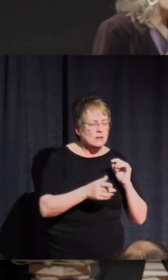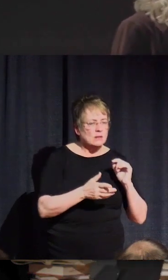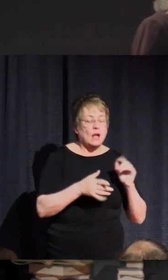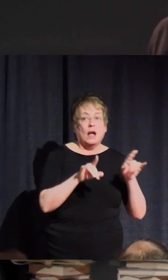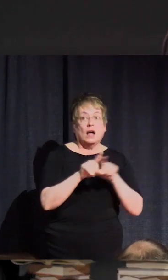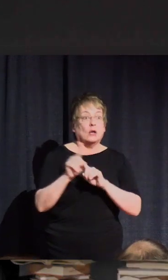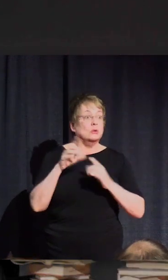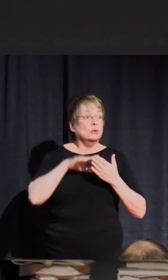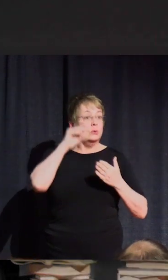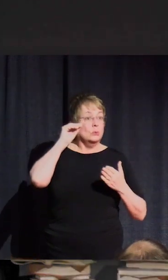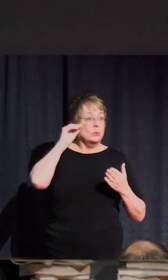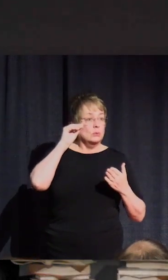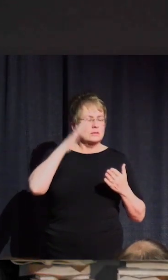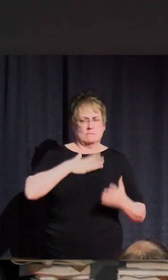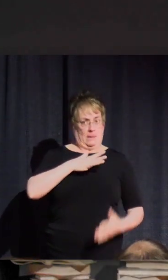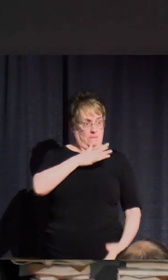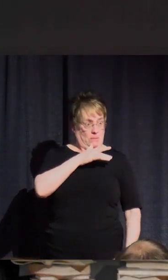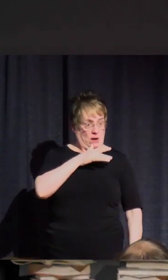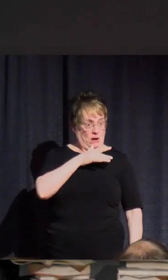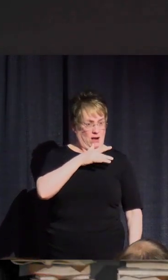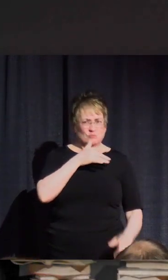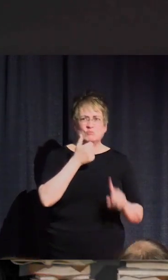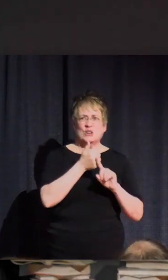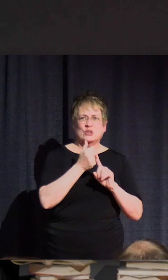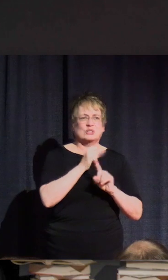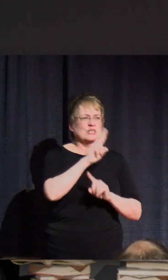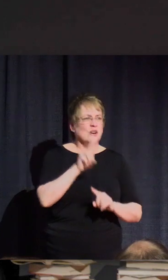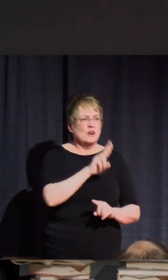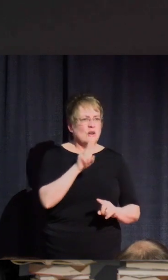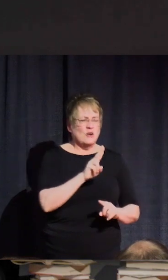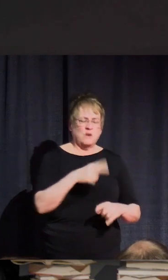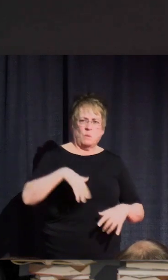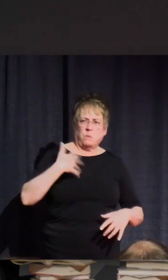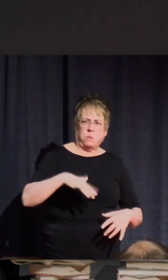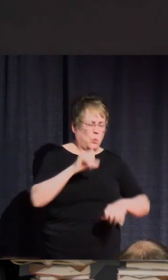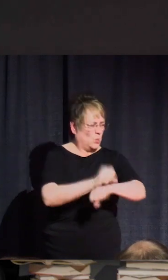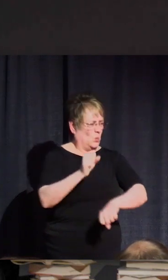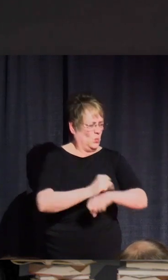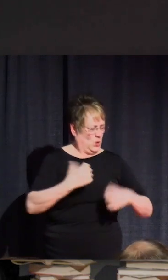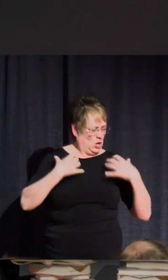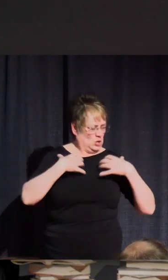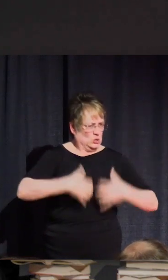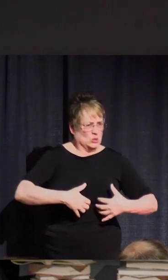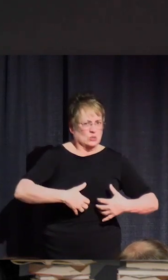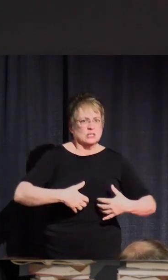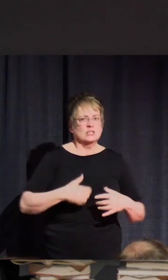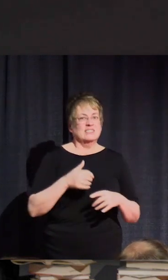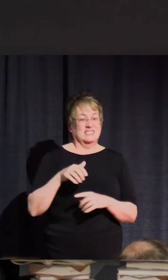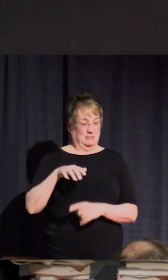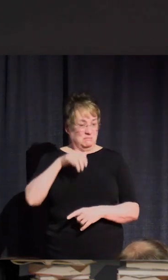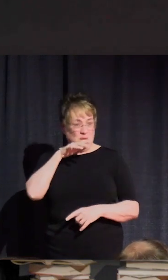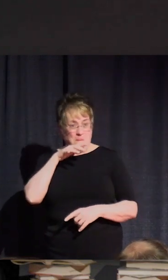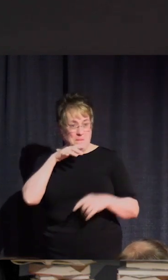And I also learned my mother, who walked around in powerful work suits, 50% equal owner with